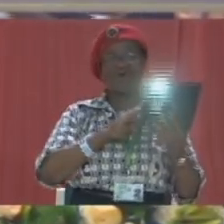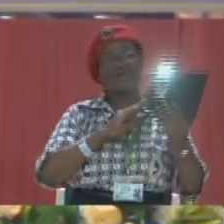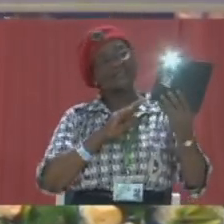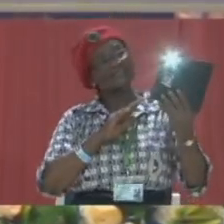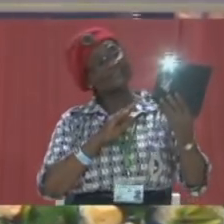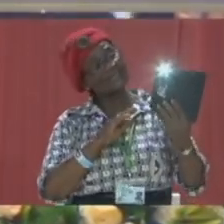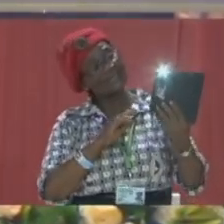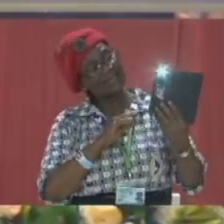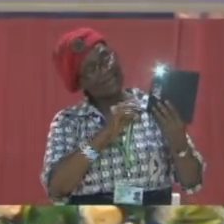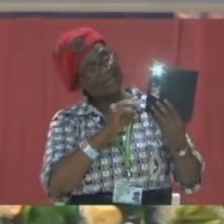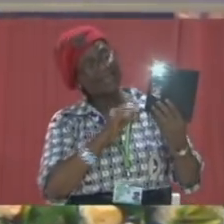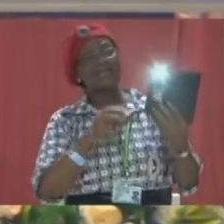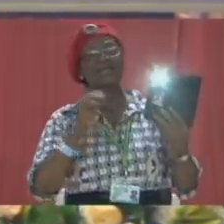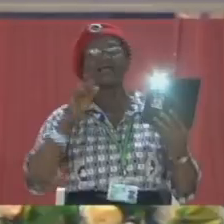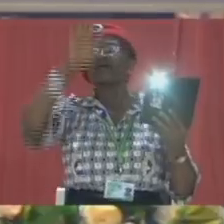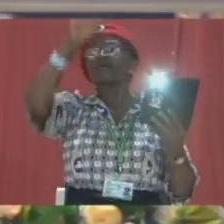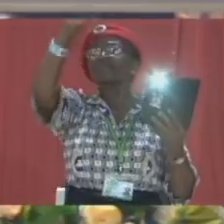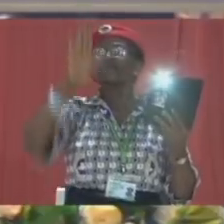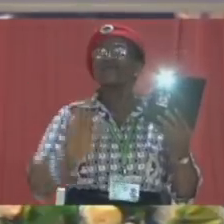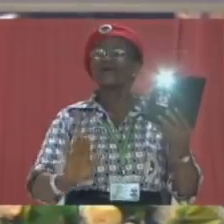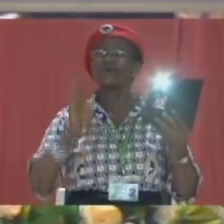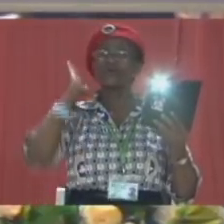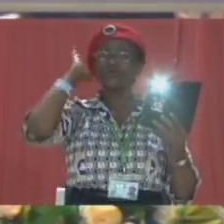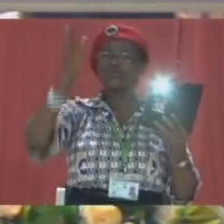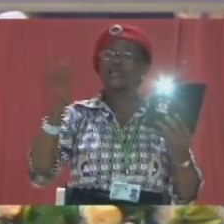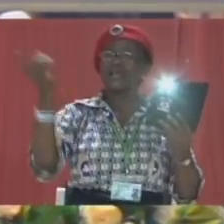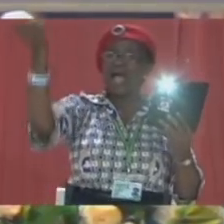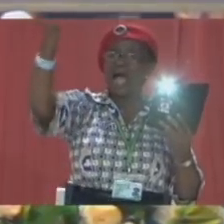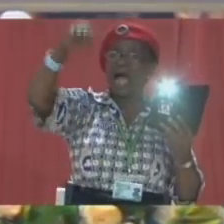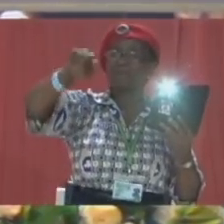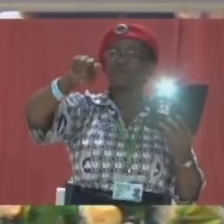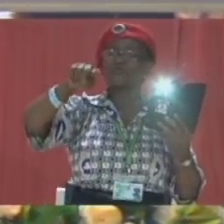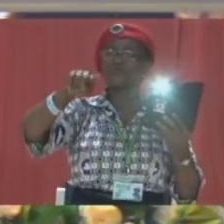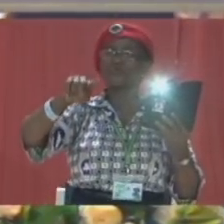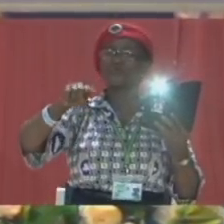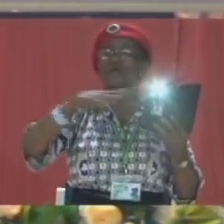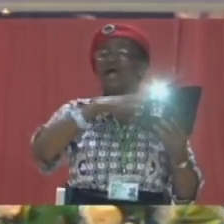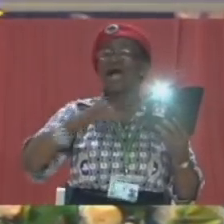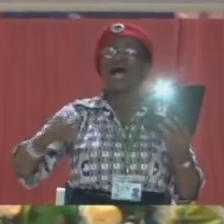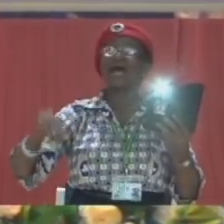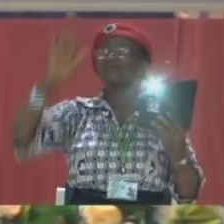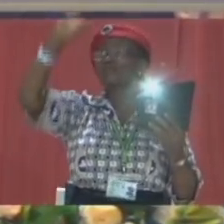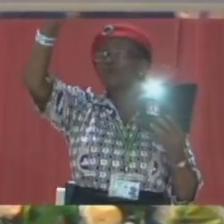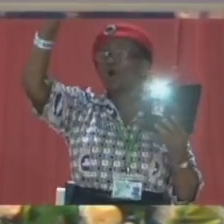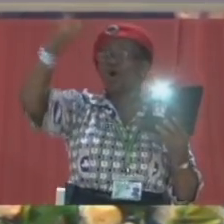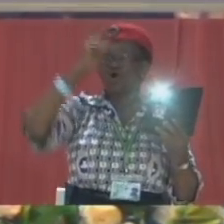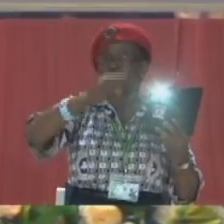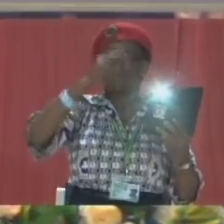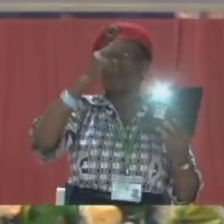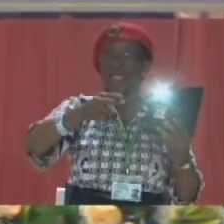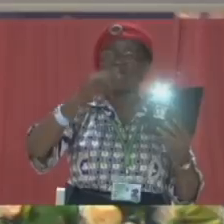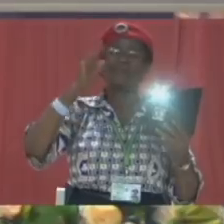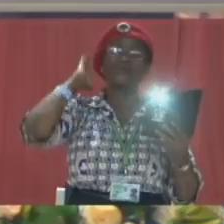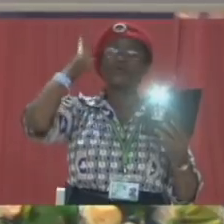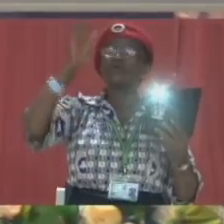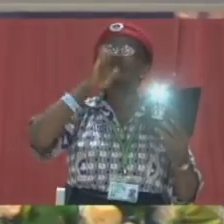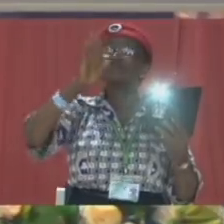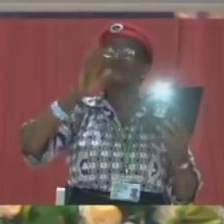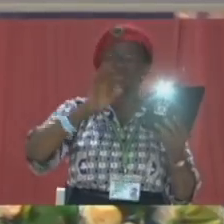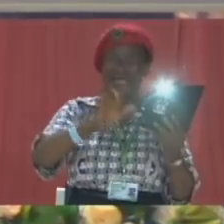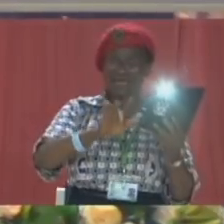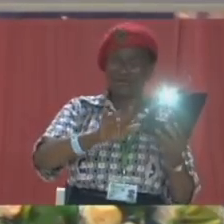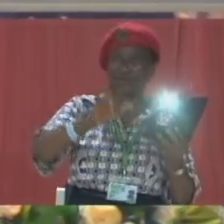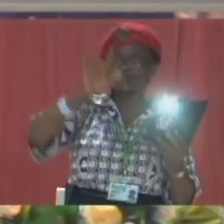Agakuru. Miracles will happen. He said, you know, my shele. And your name will be